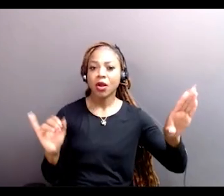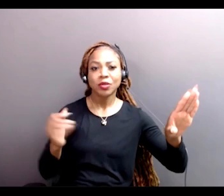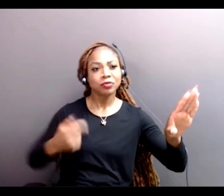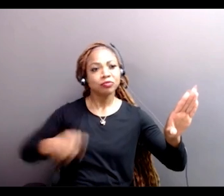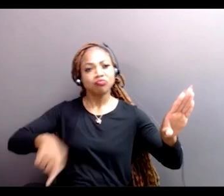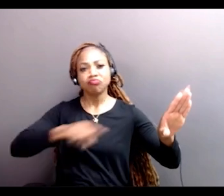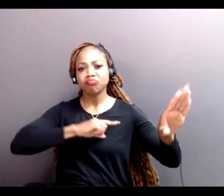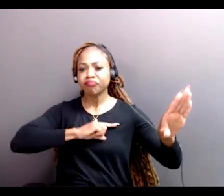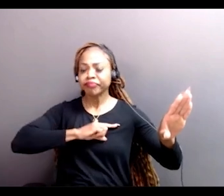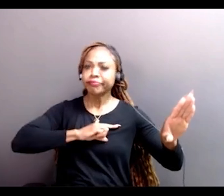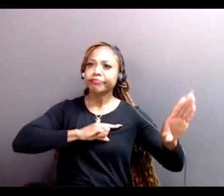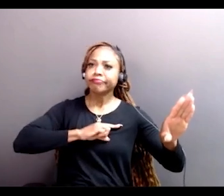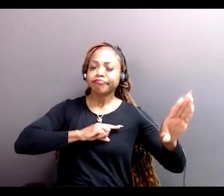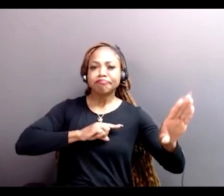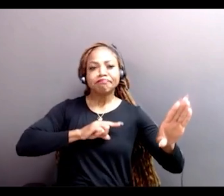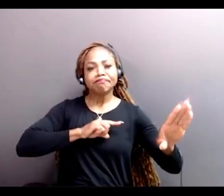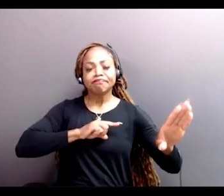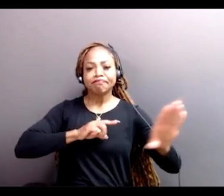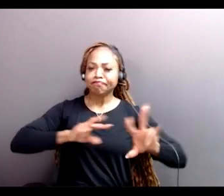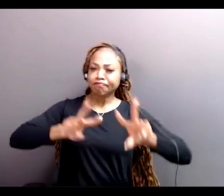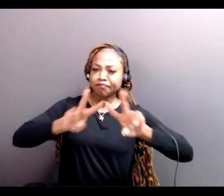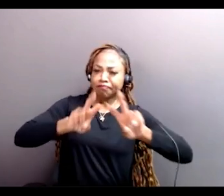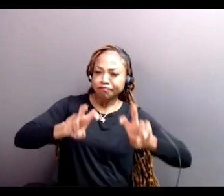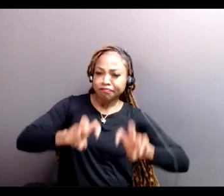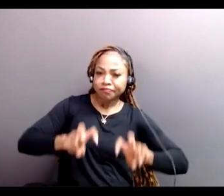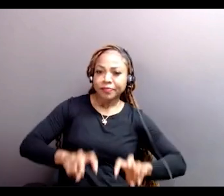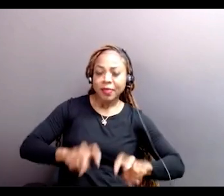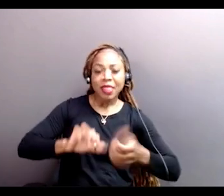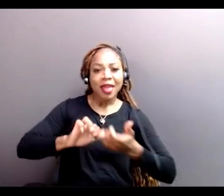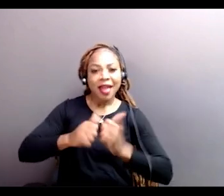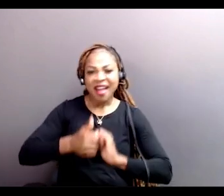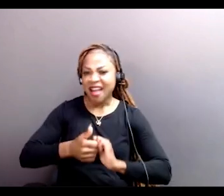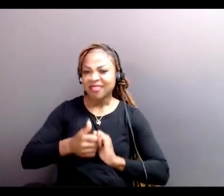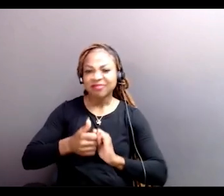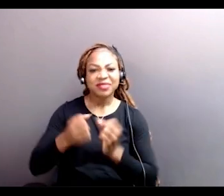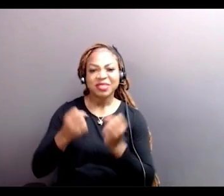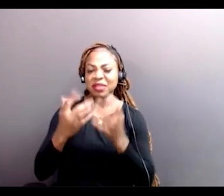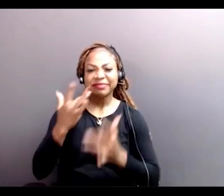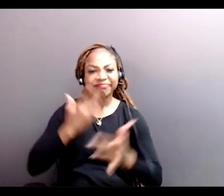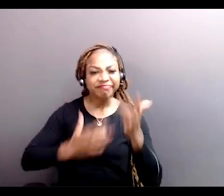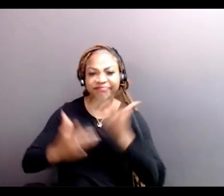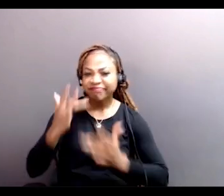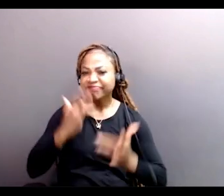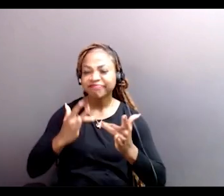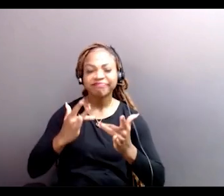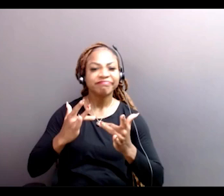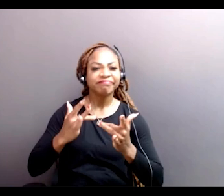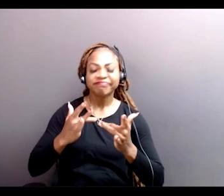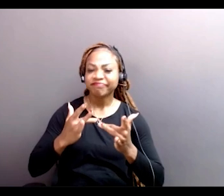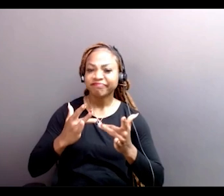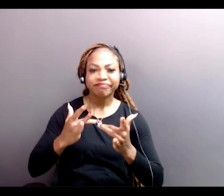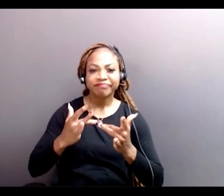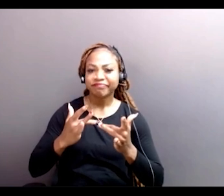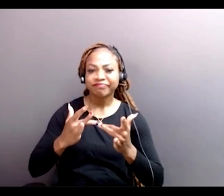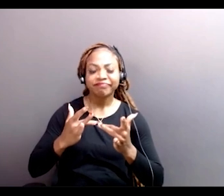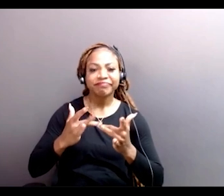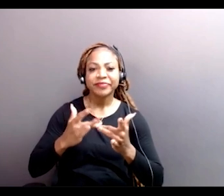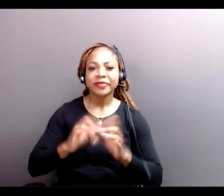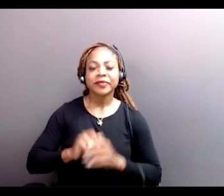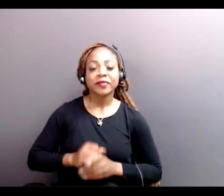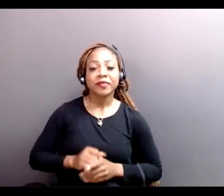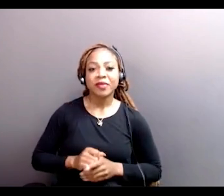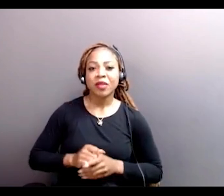see that intimately and directly connected to health disparities we see now. You won't